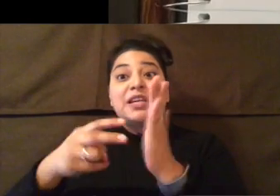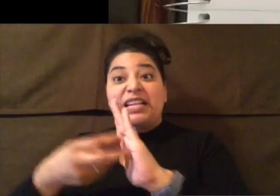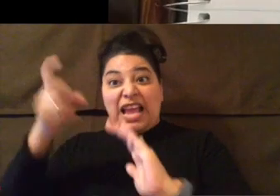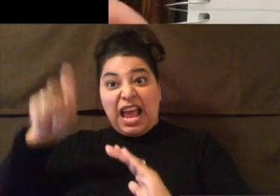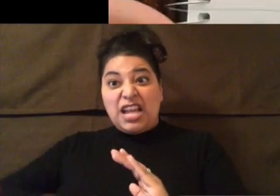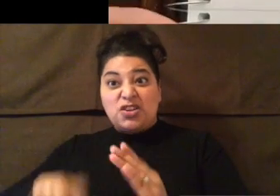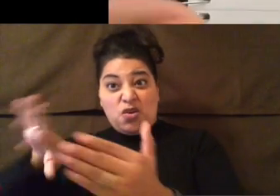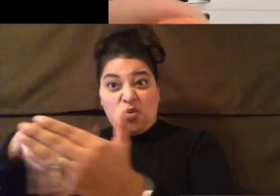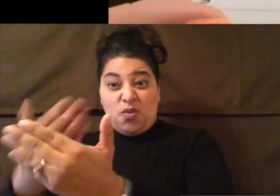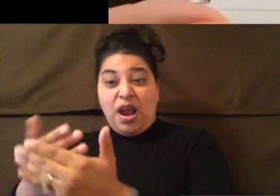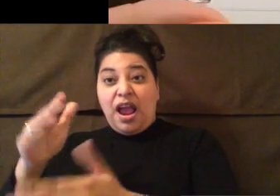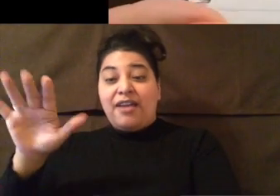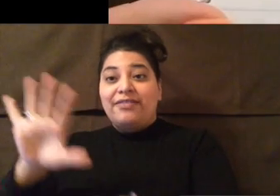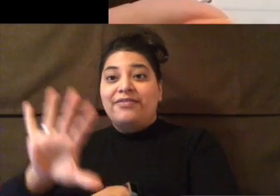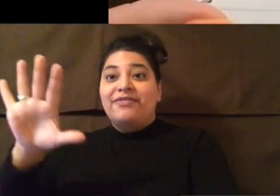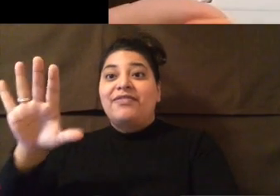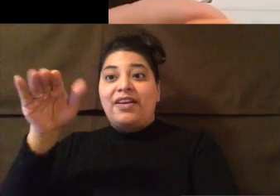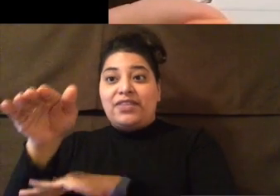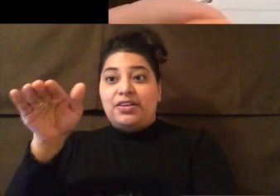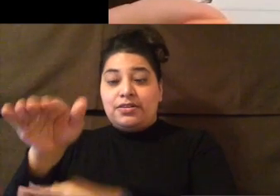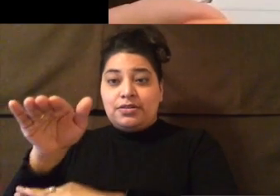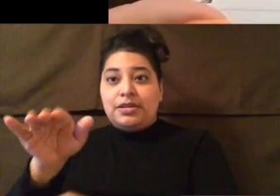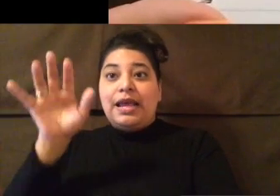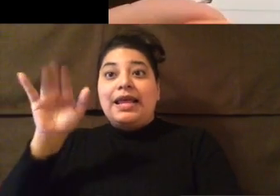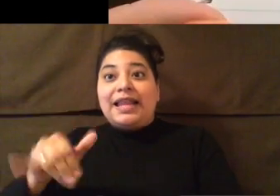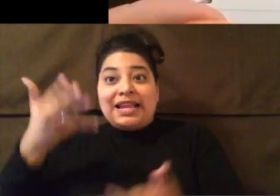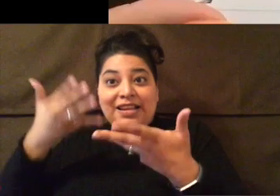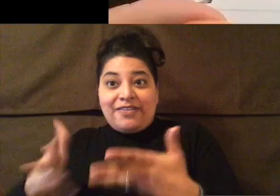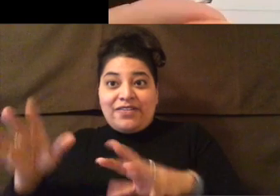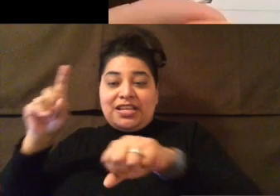she needs to be there by 5 p.m. So that's going to be our end time.